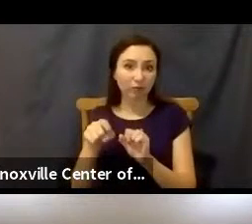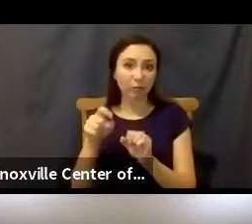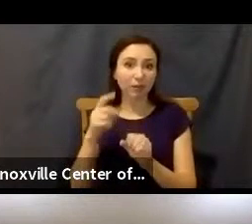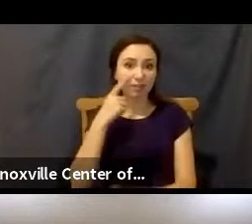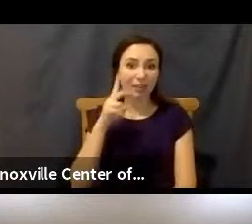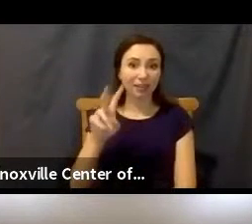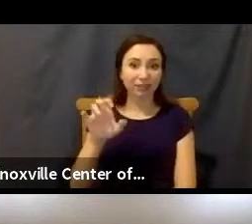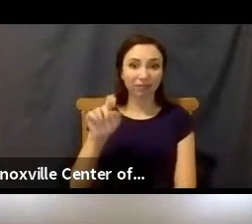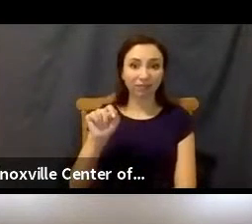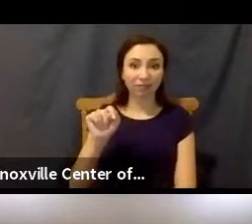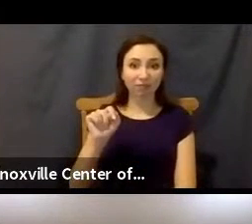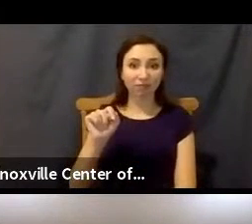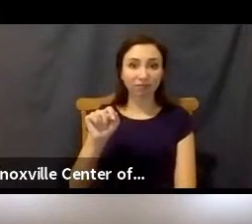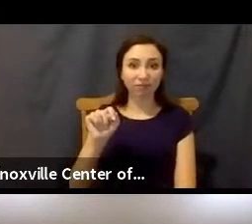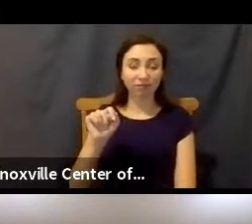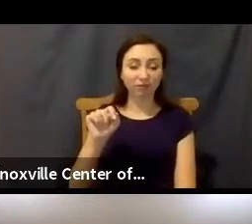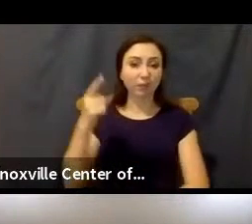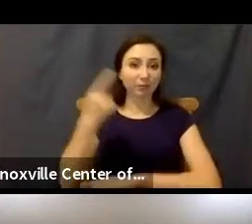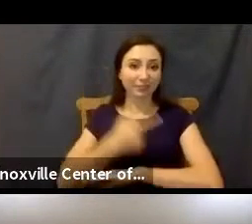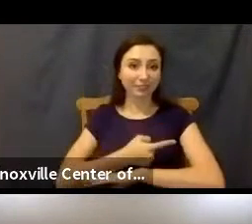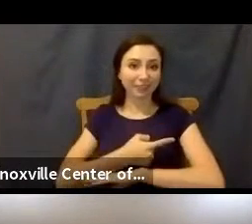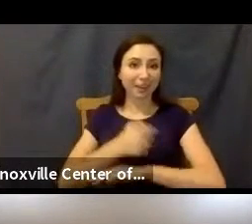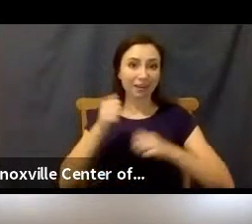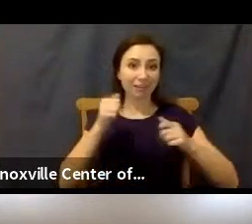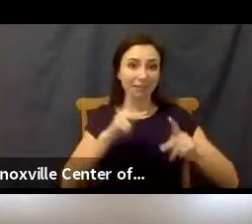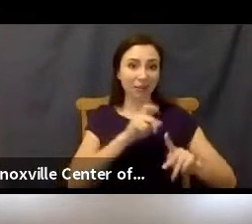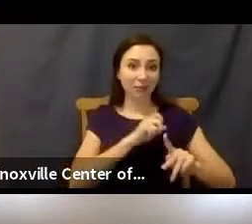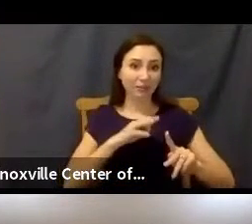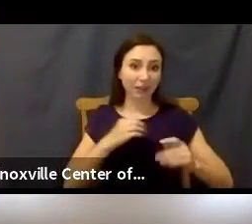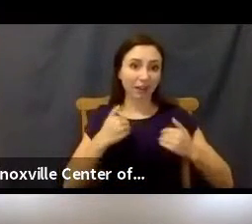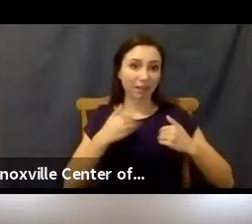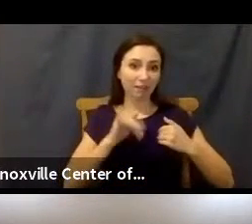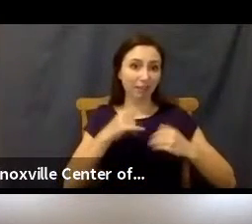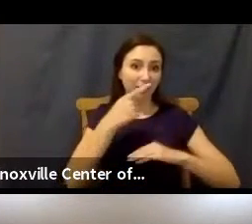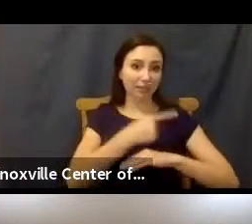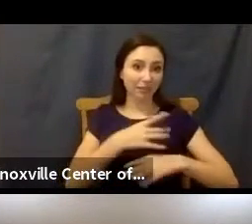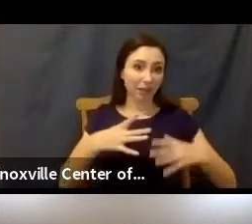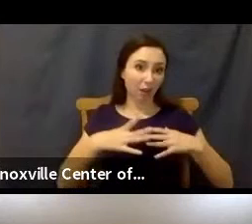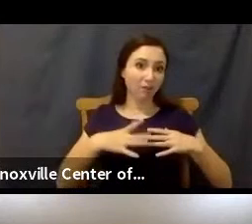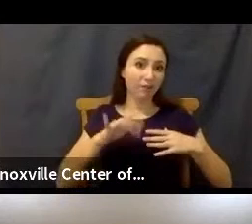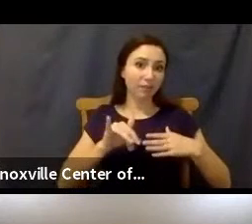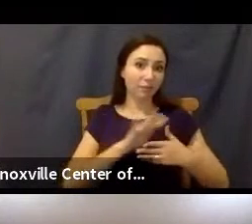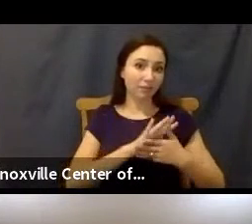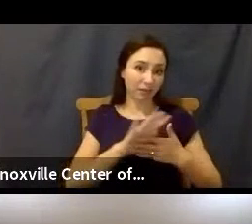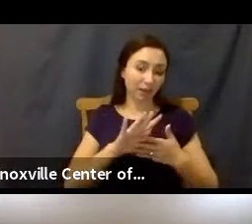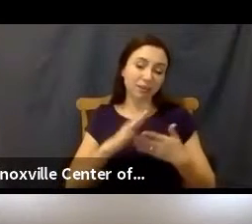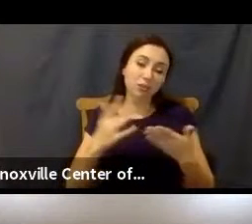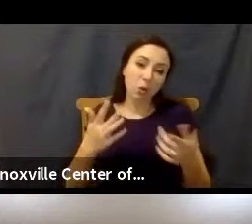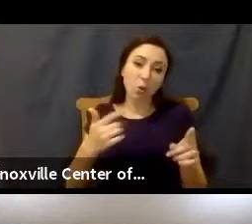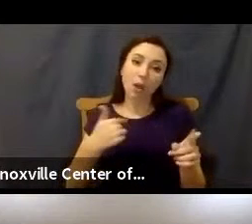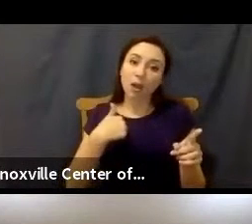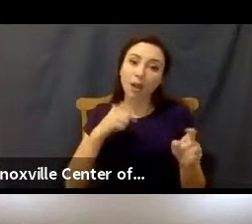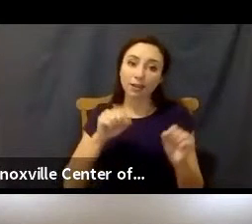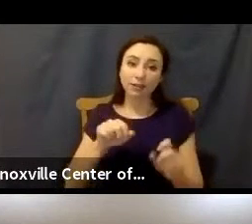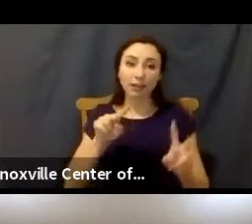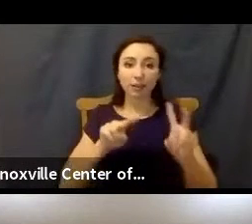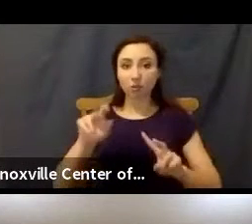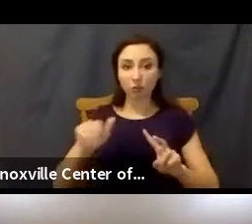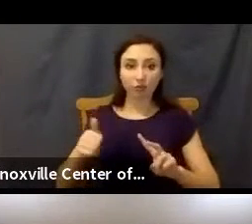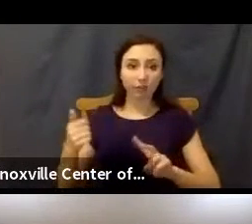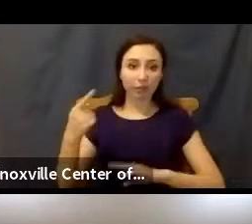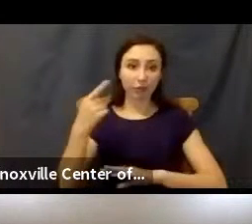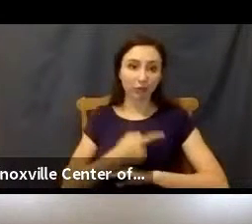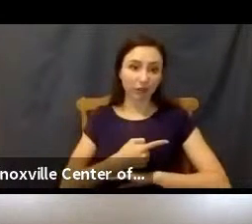think allowing my staff to have that day off would be nice. So I can look at these other dates and come